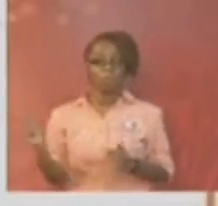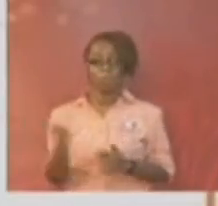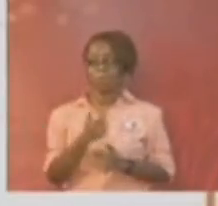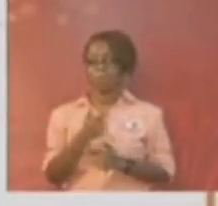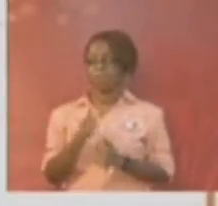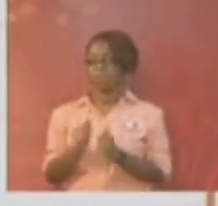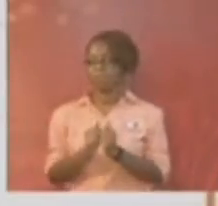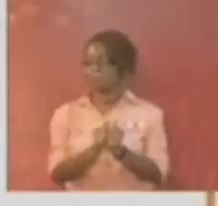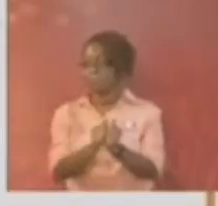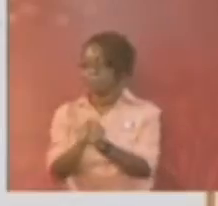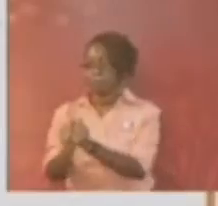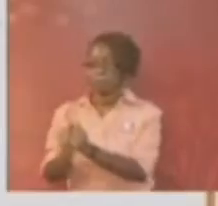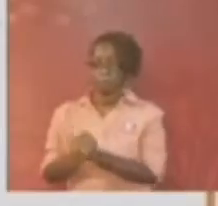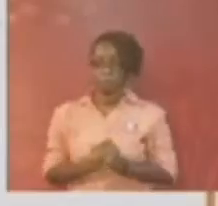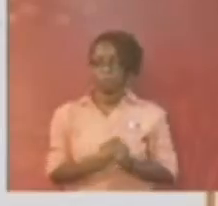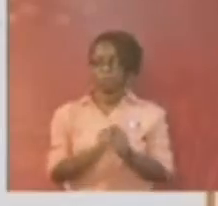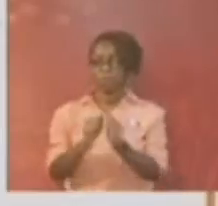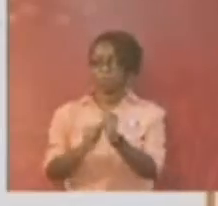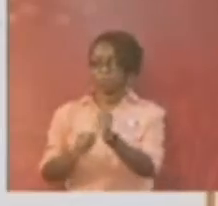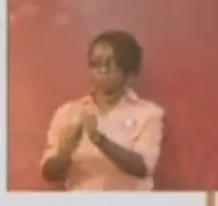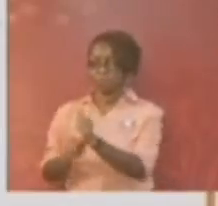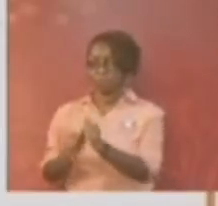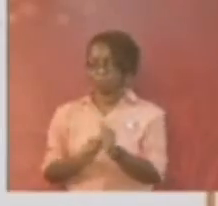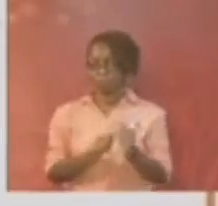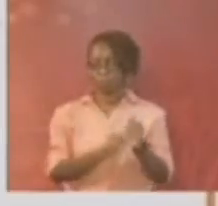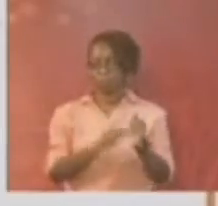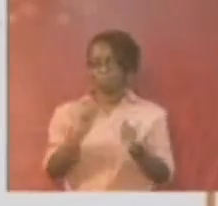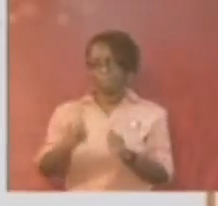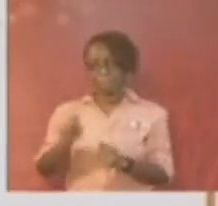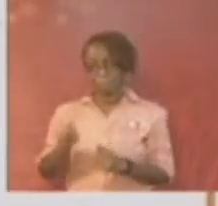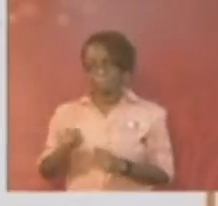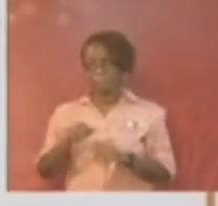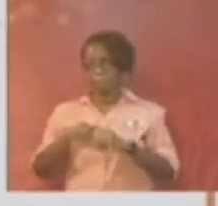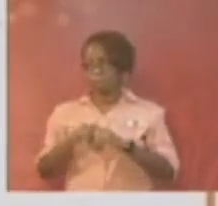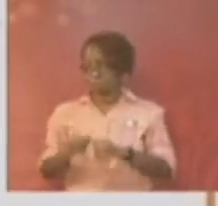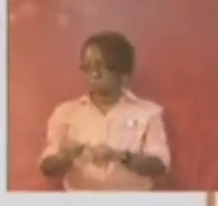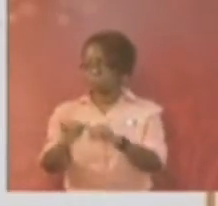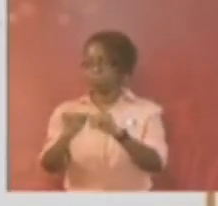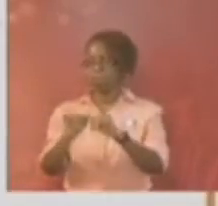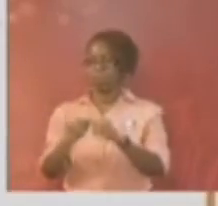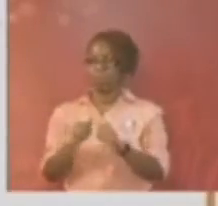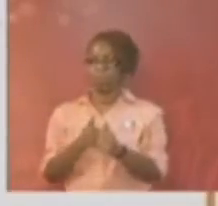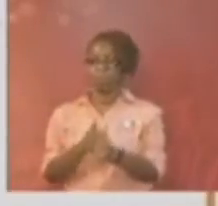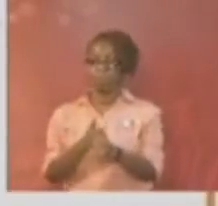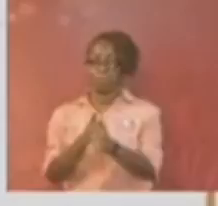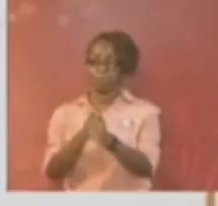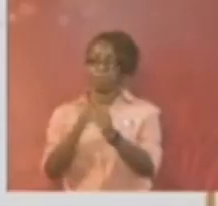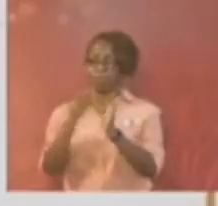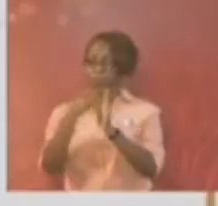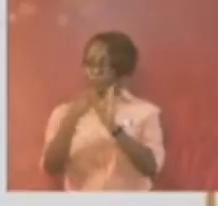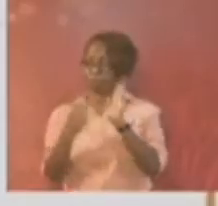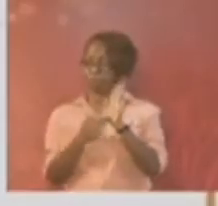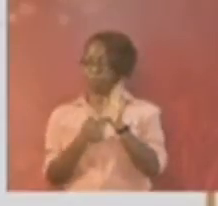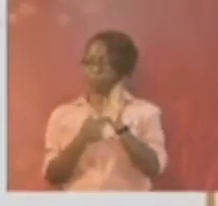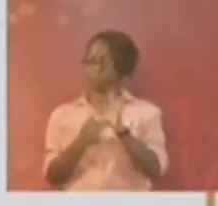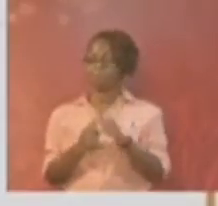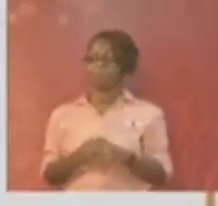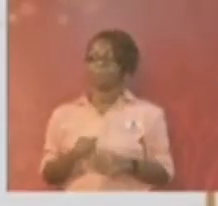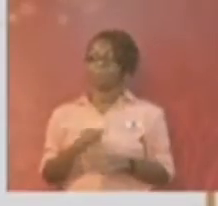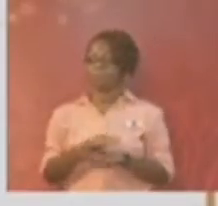collectives and as individuals, that we need to continue to adhere to the guidelines for reducing